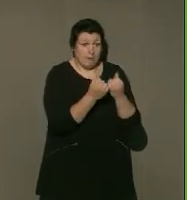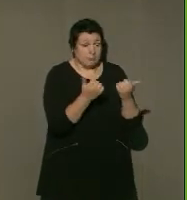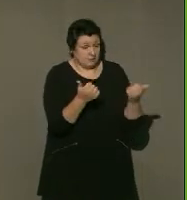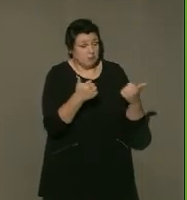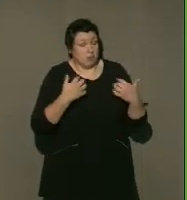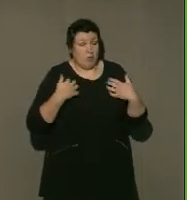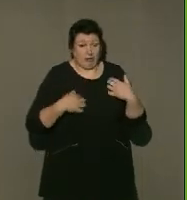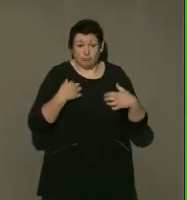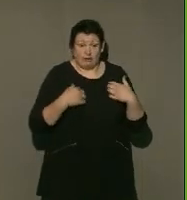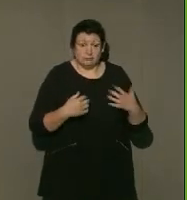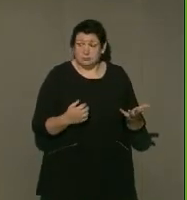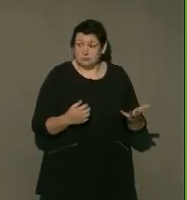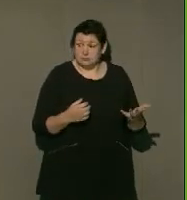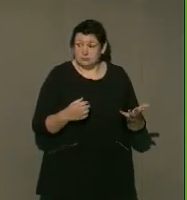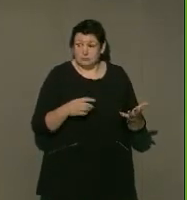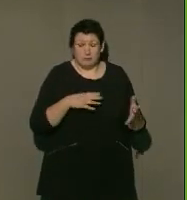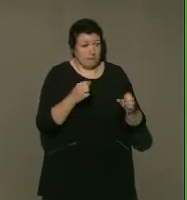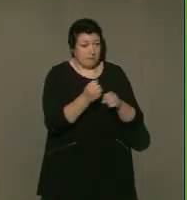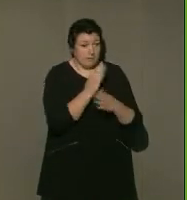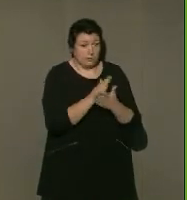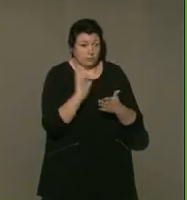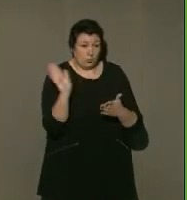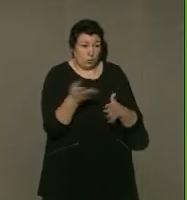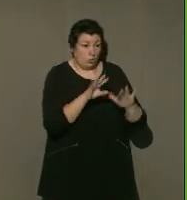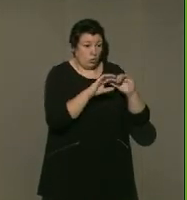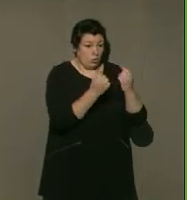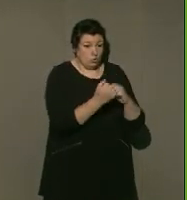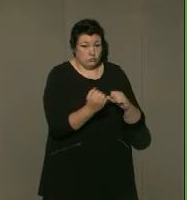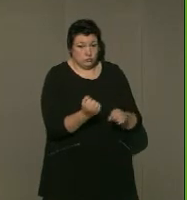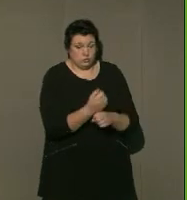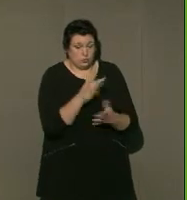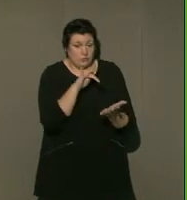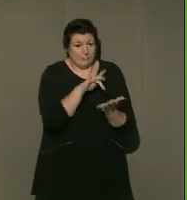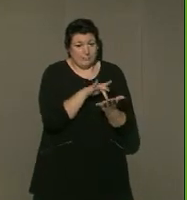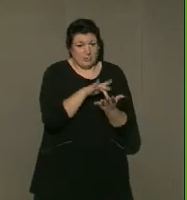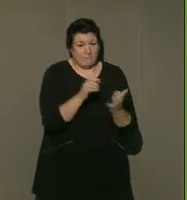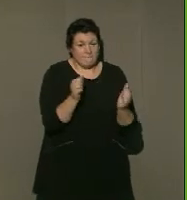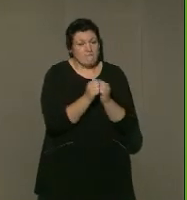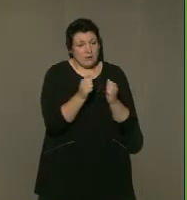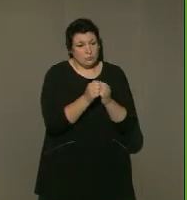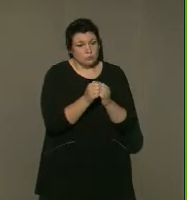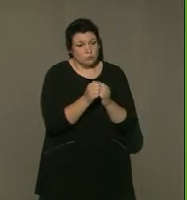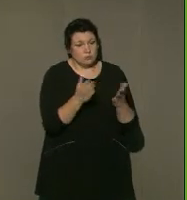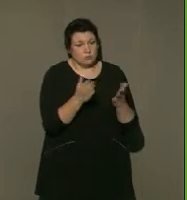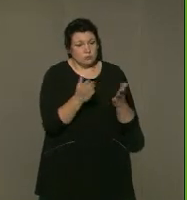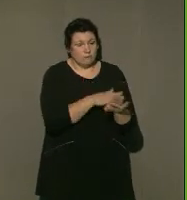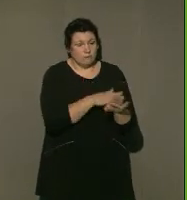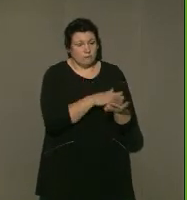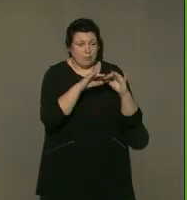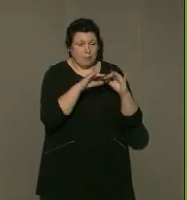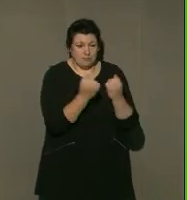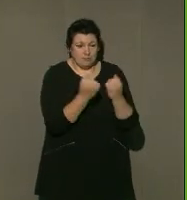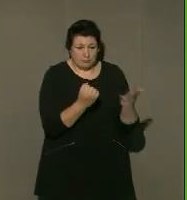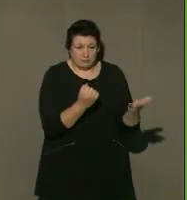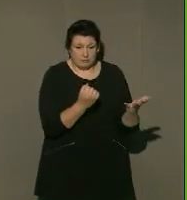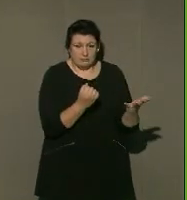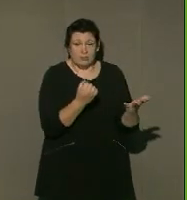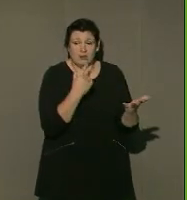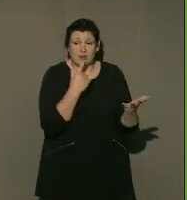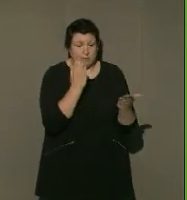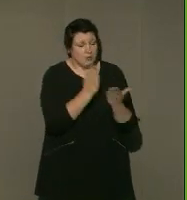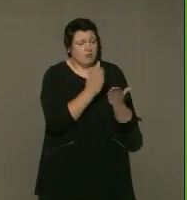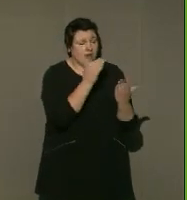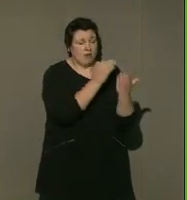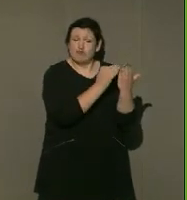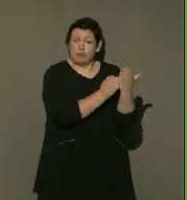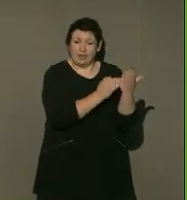that all groups uphold the core interests and core values of the Green Party, can be fairly regulated just